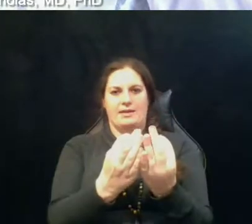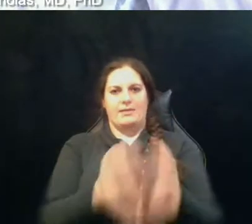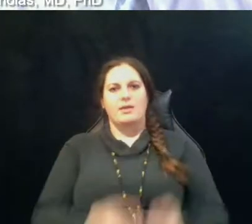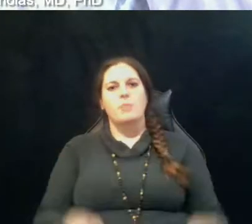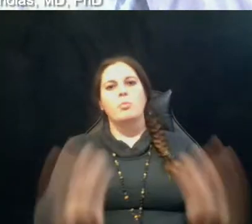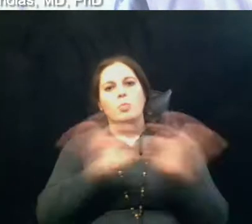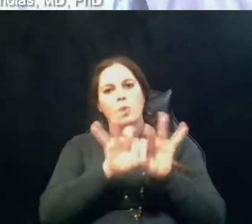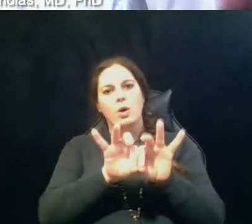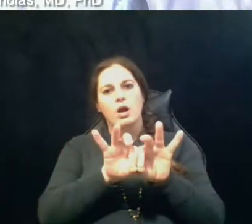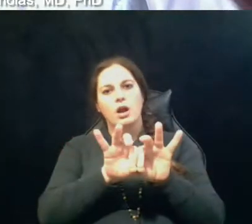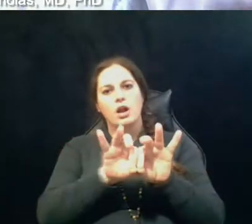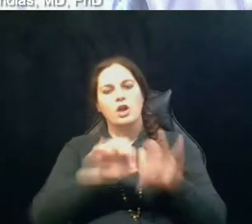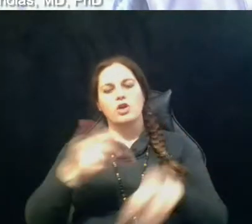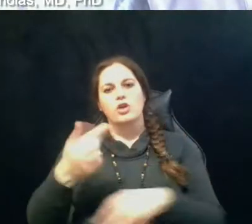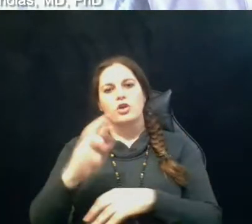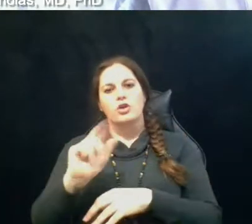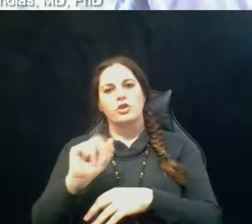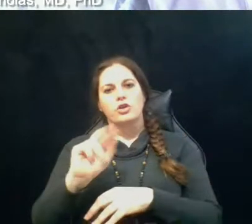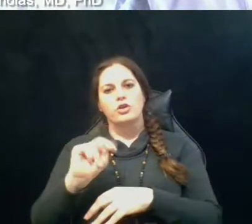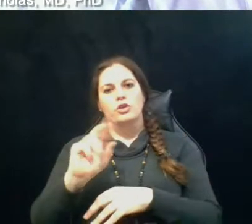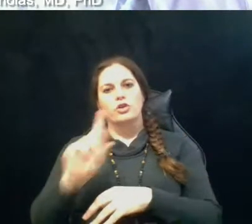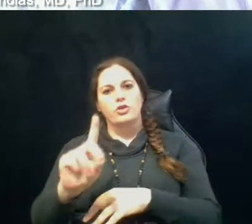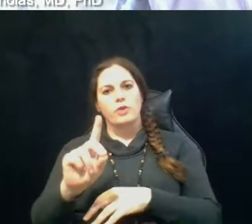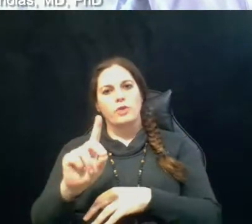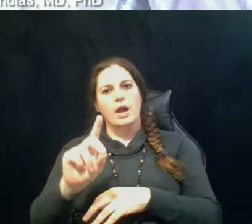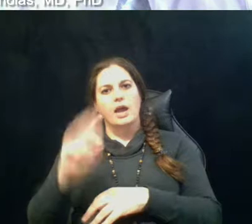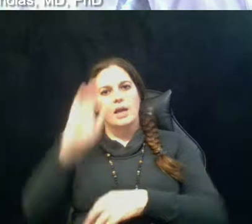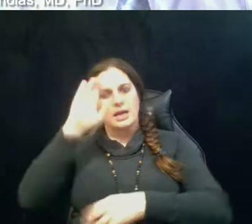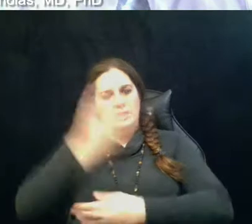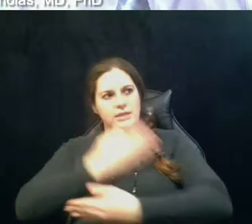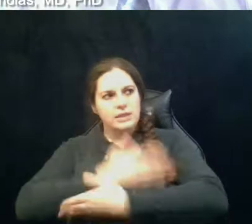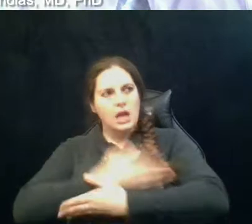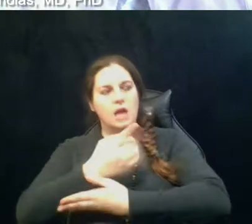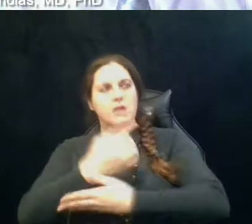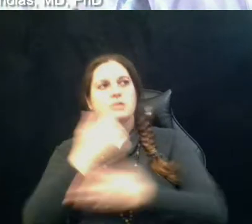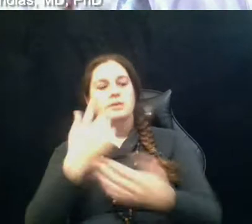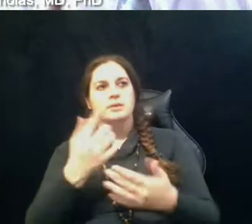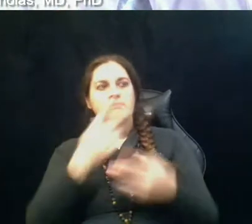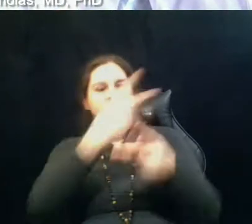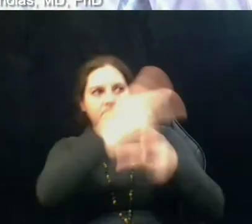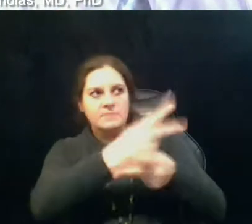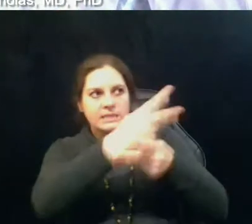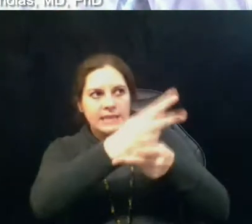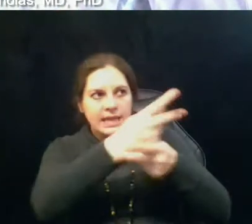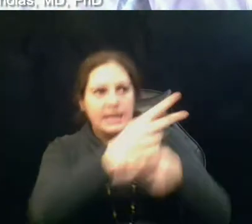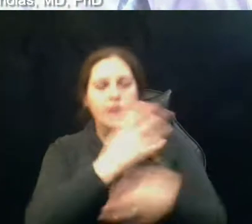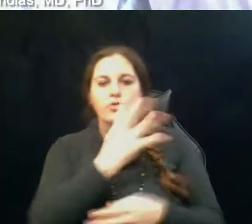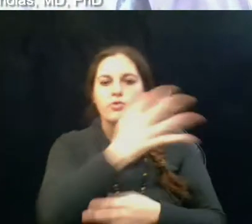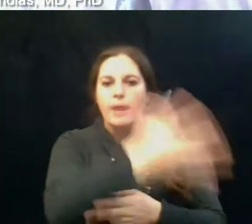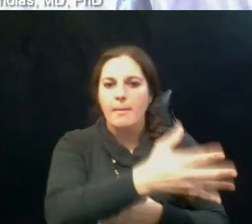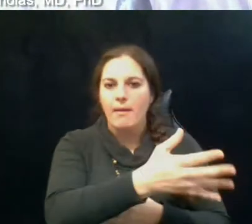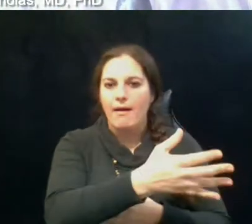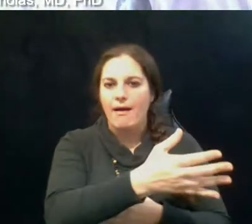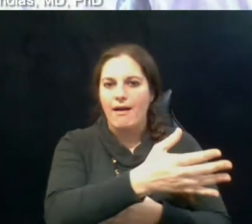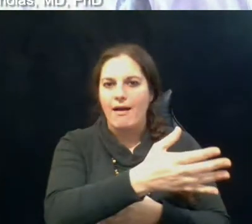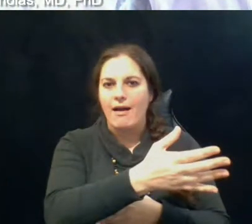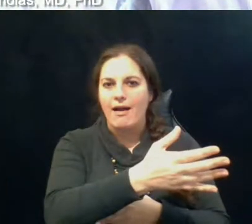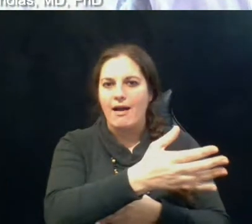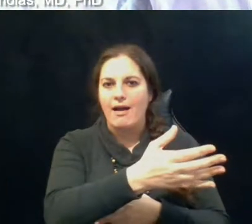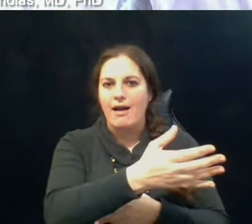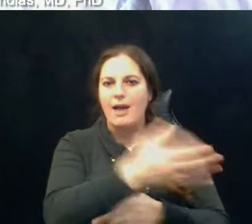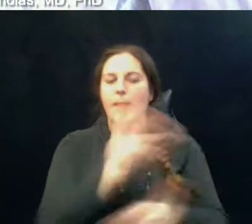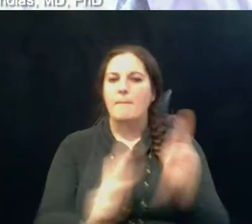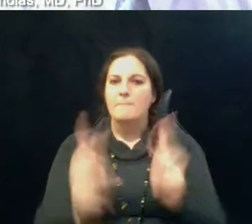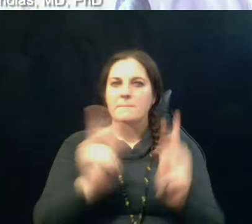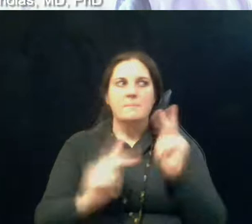his grandmother. Caregivers are out there looking for their caretaker, the people they're providing care for. Aunts and uncles